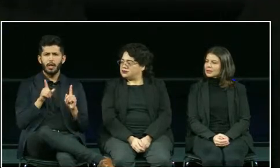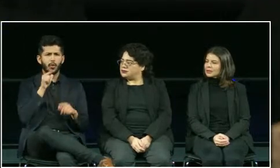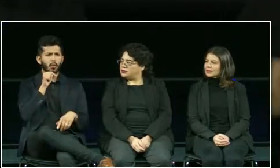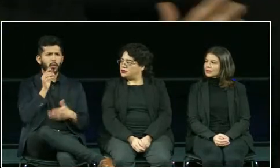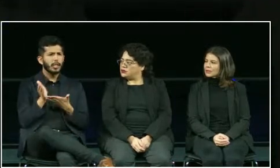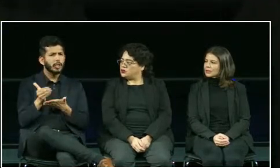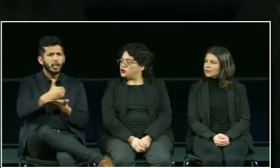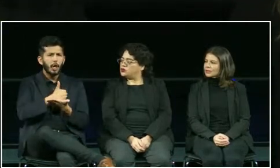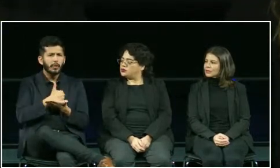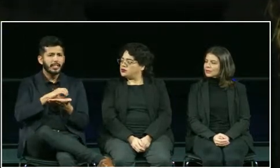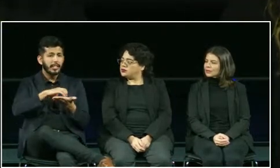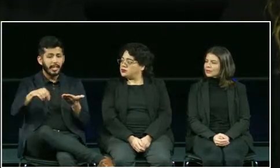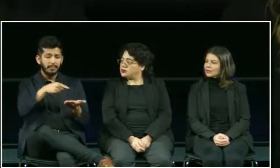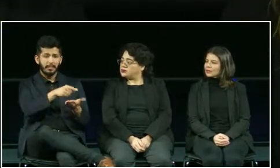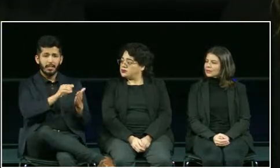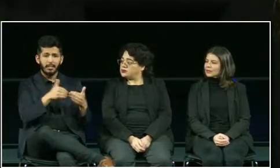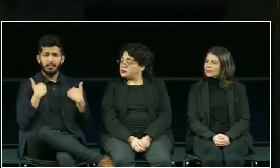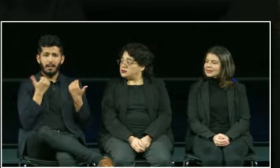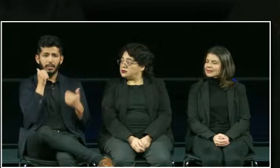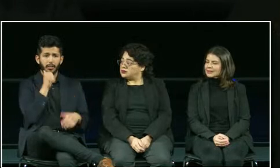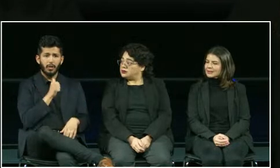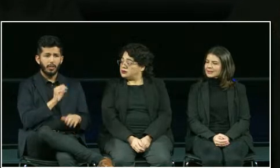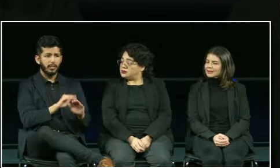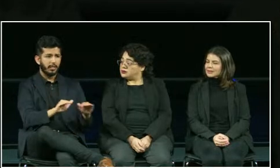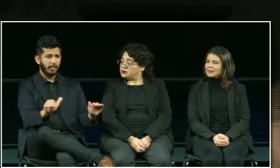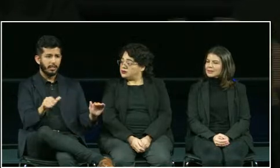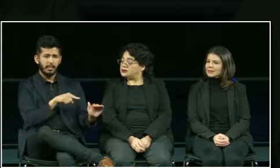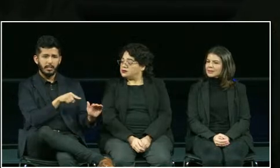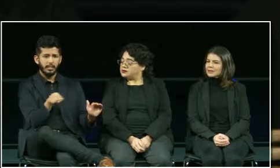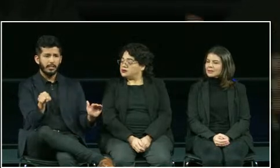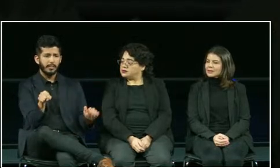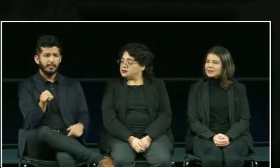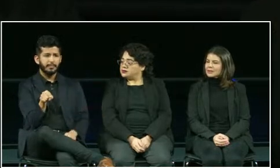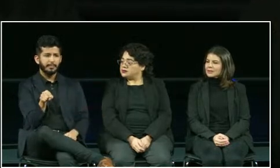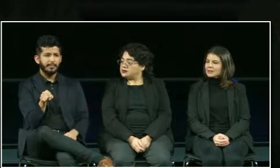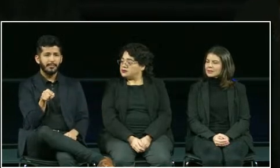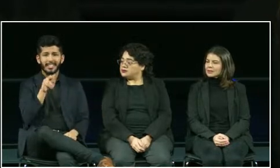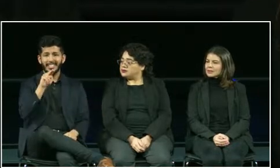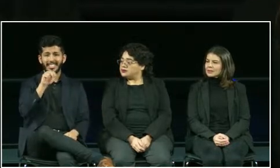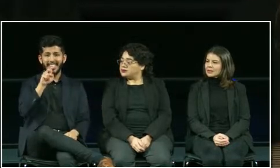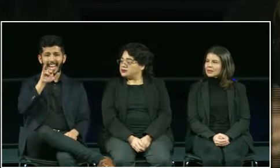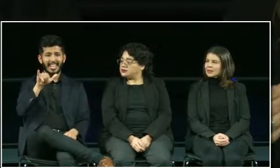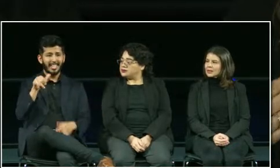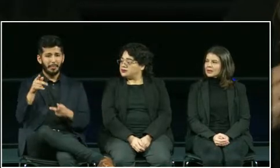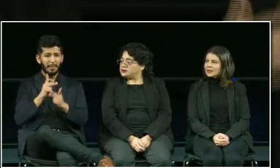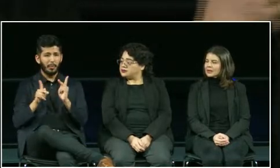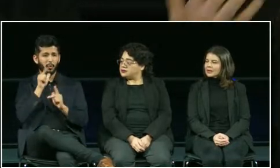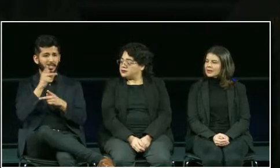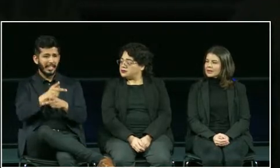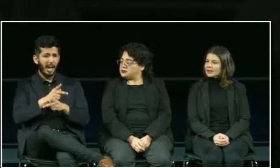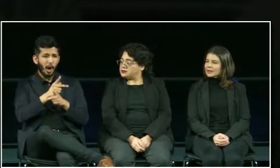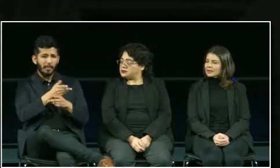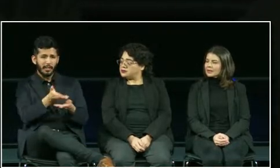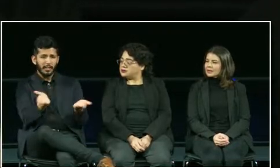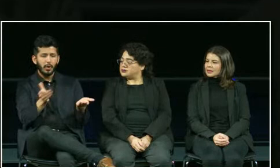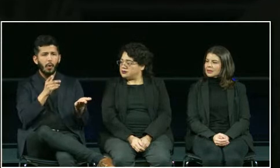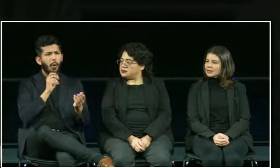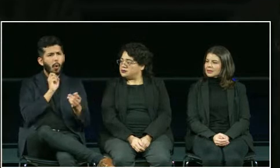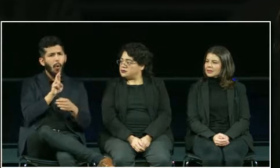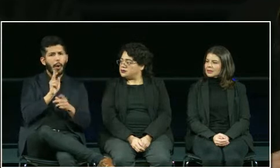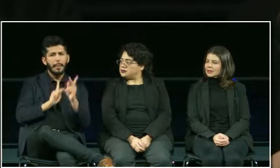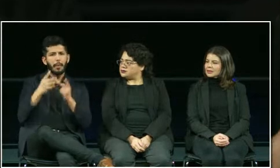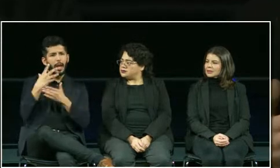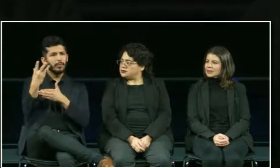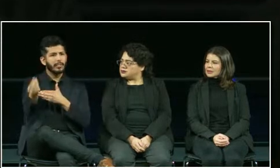cake? The little girls, the nannies, or the people that are outside, the